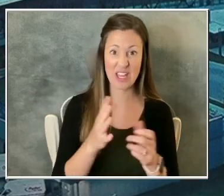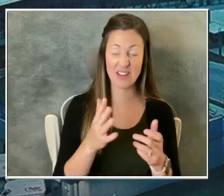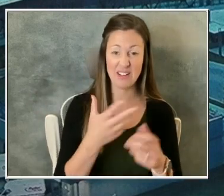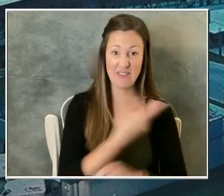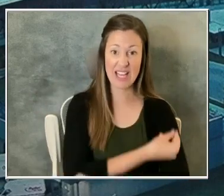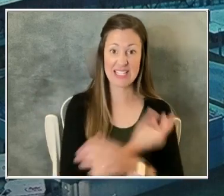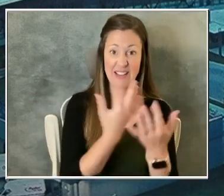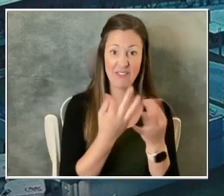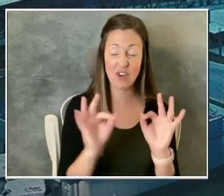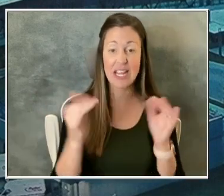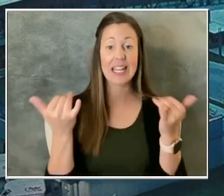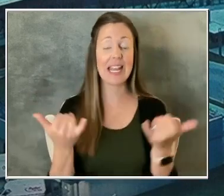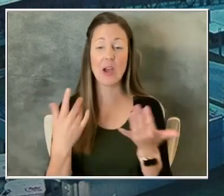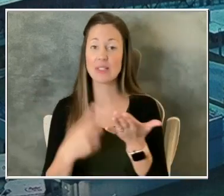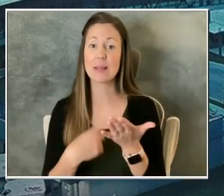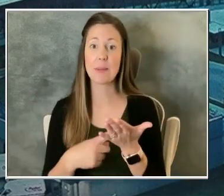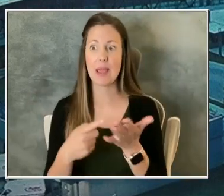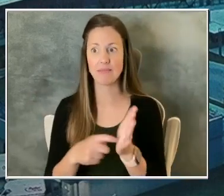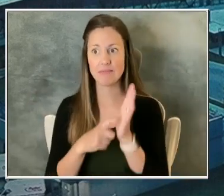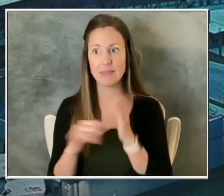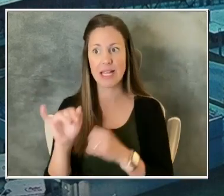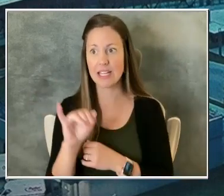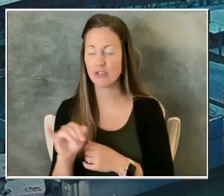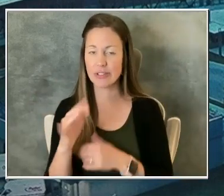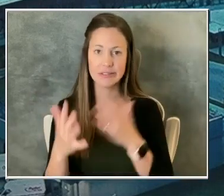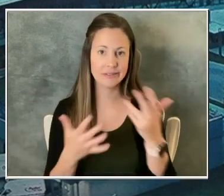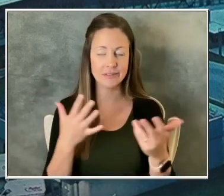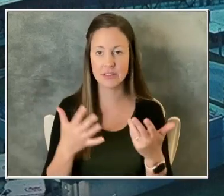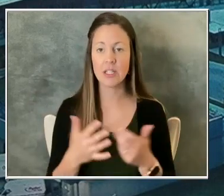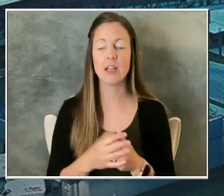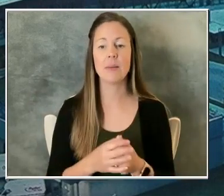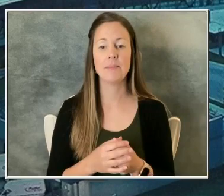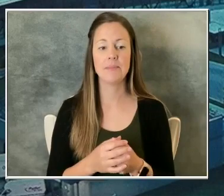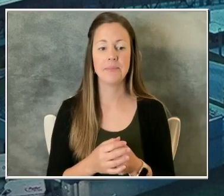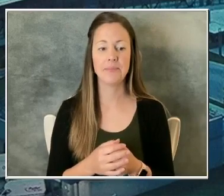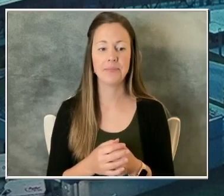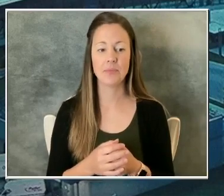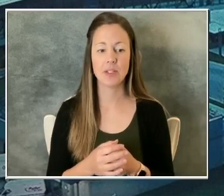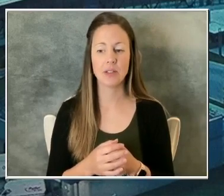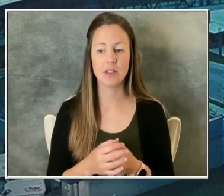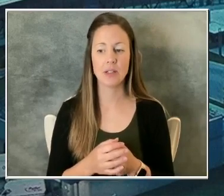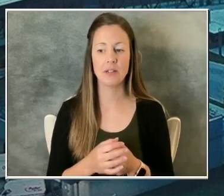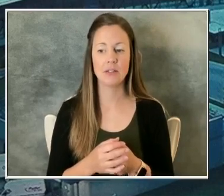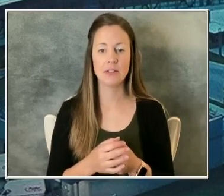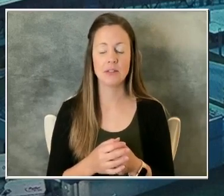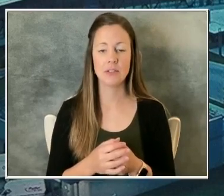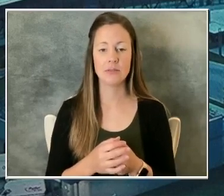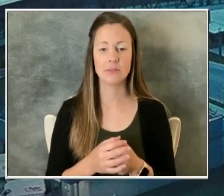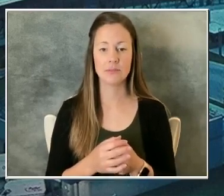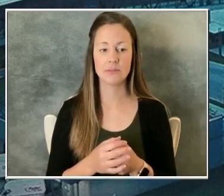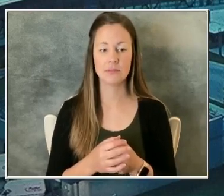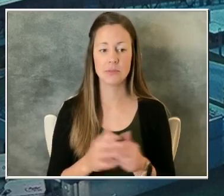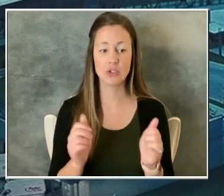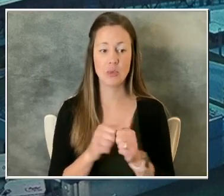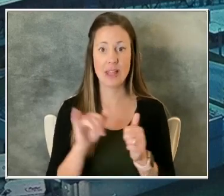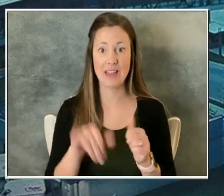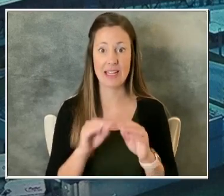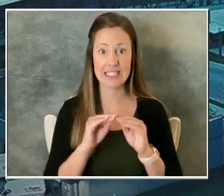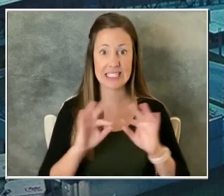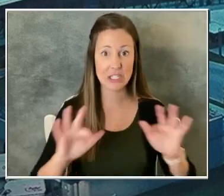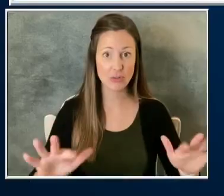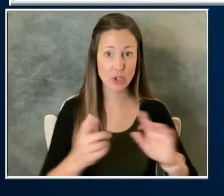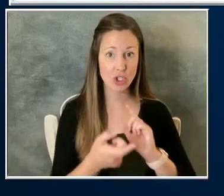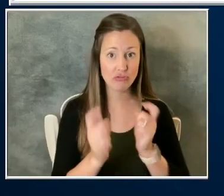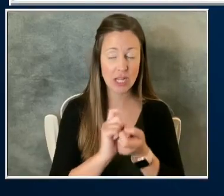have insurance to do it. And so C, there's been a distribution thing. There's also been a little economic change this time,